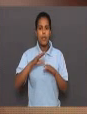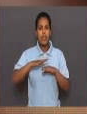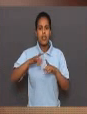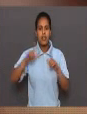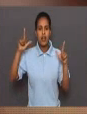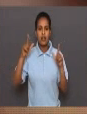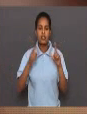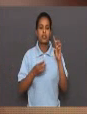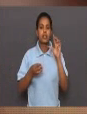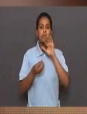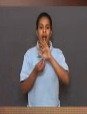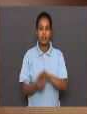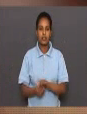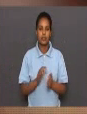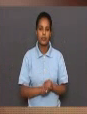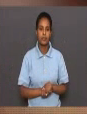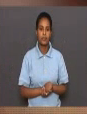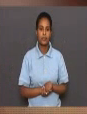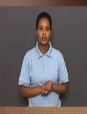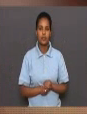a bigger impact.